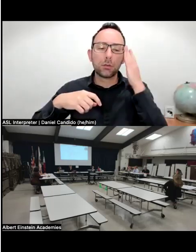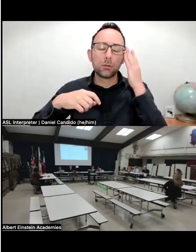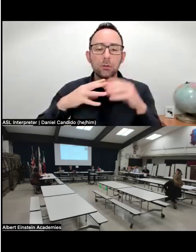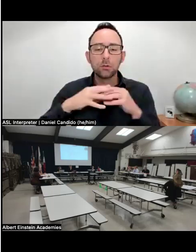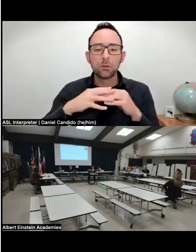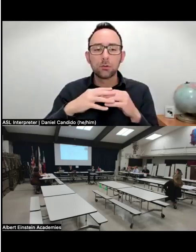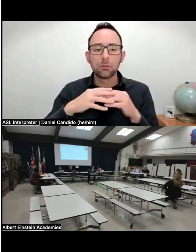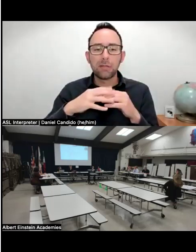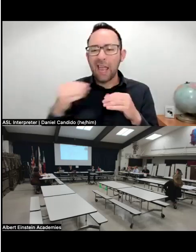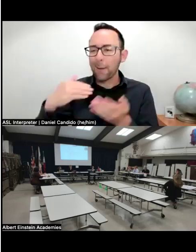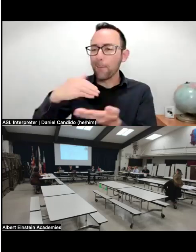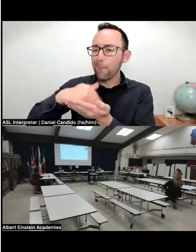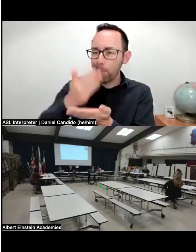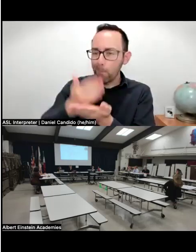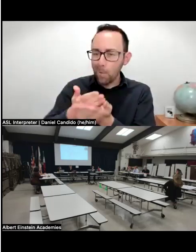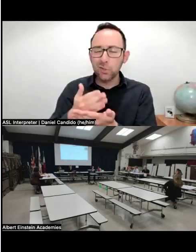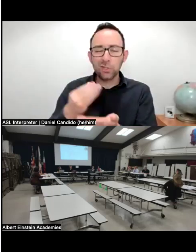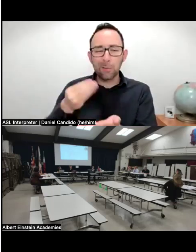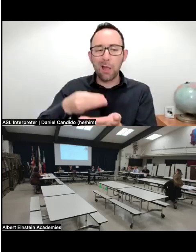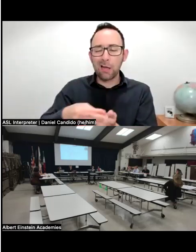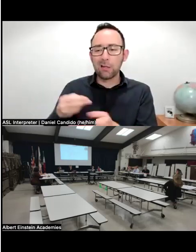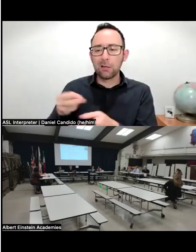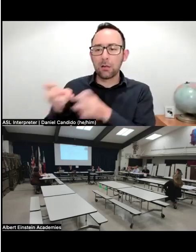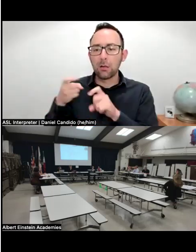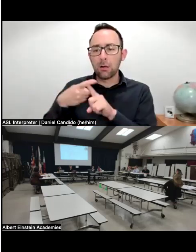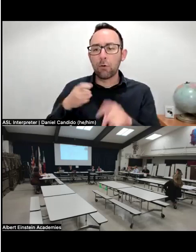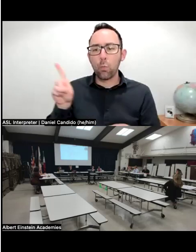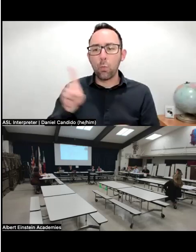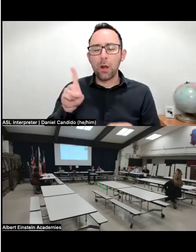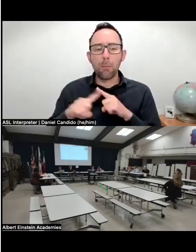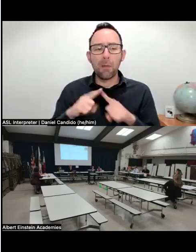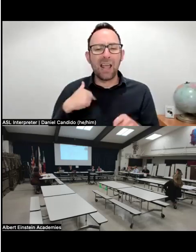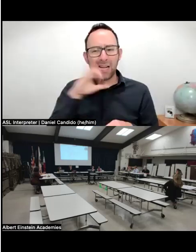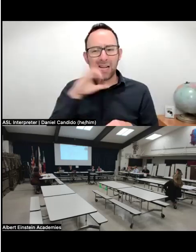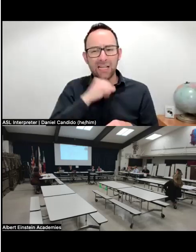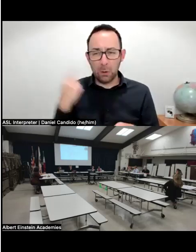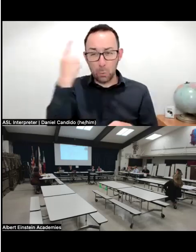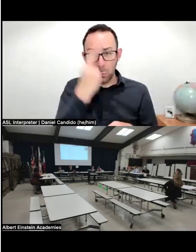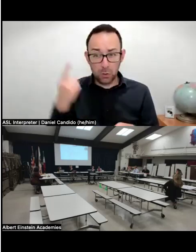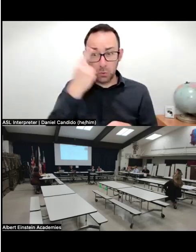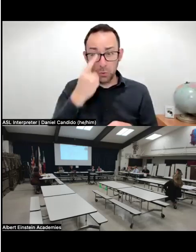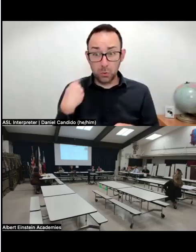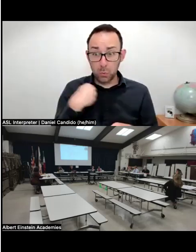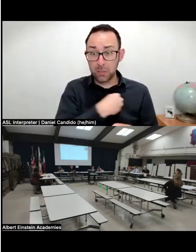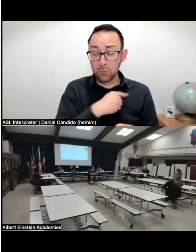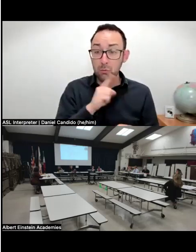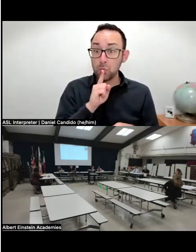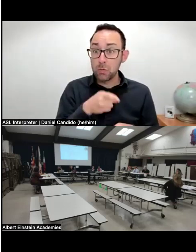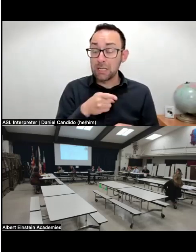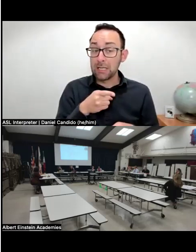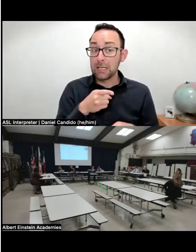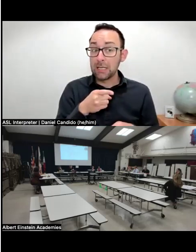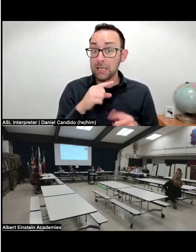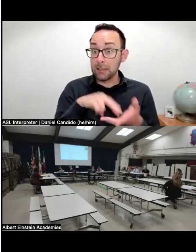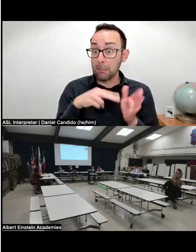budget area it's from. But I guess I'm wondering if that's the question you guys are really asking, or are we asking, like, is it worthwhile for